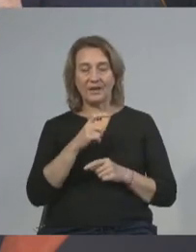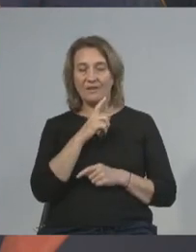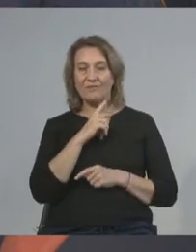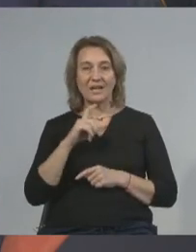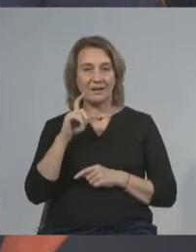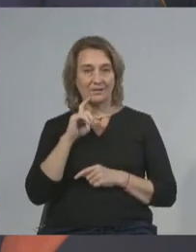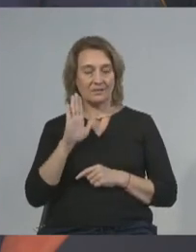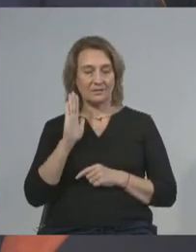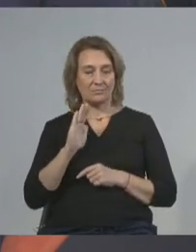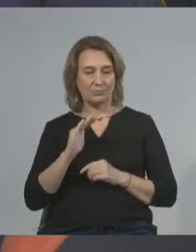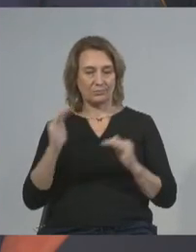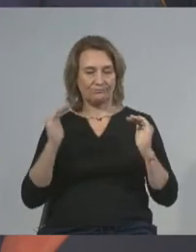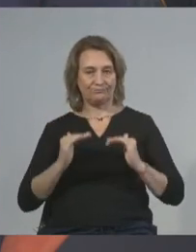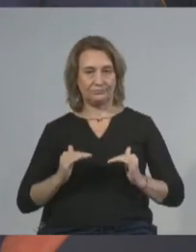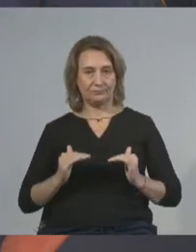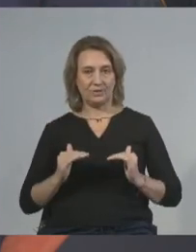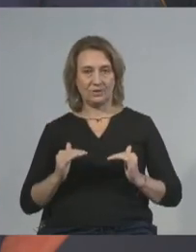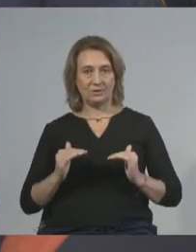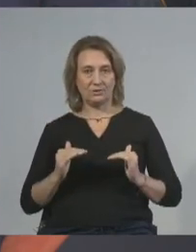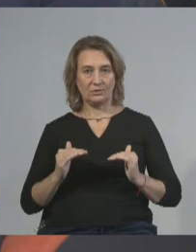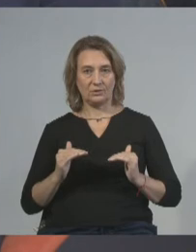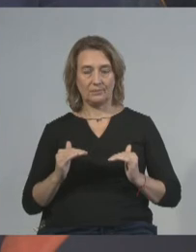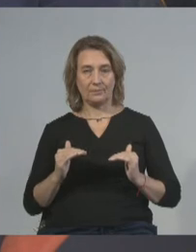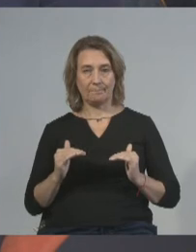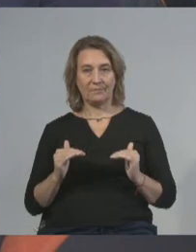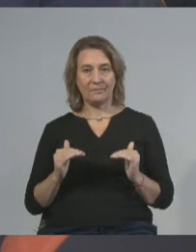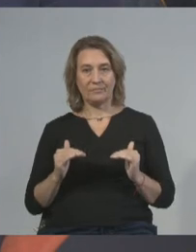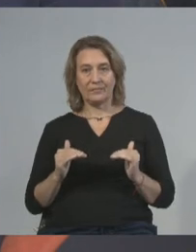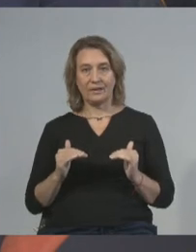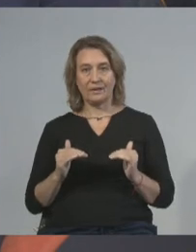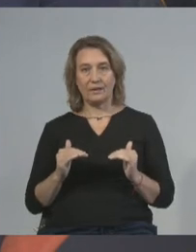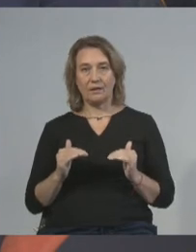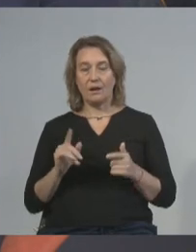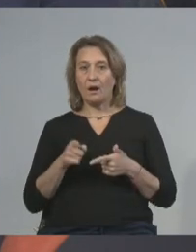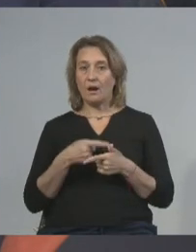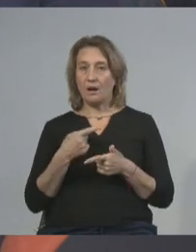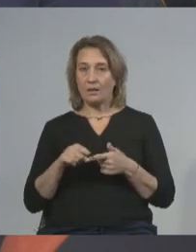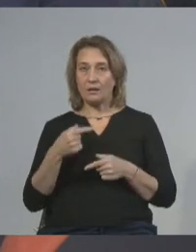vinitza will cost less than in kiev